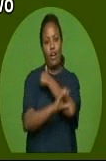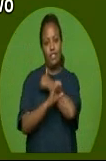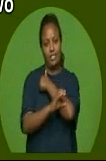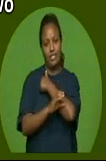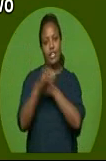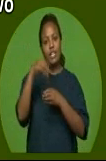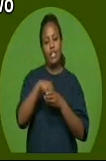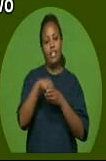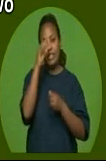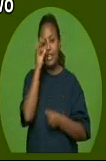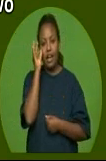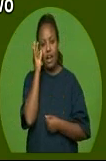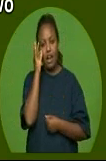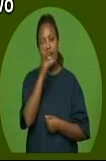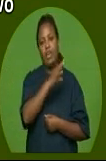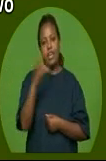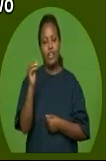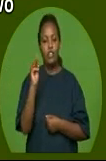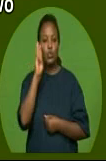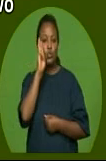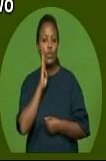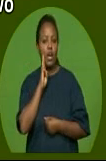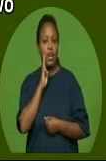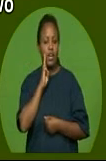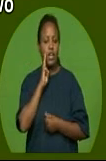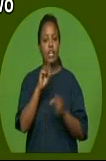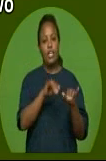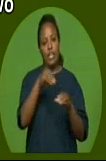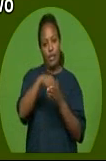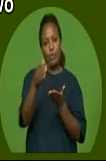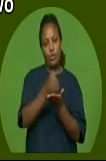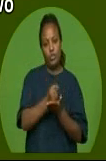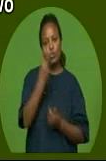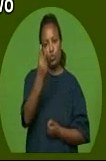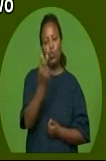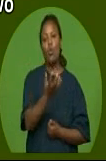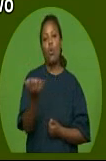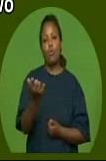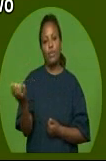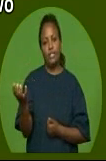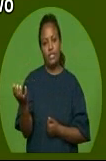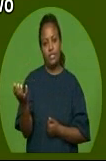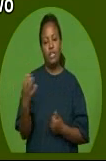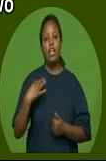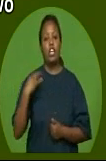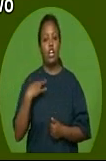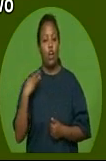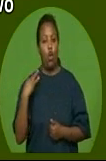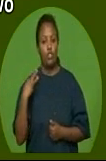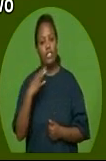of the two countries, India and Sudan, in producing two